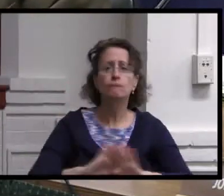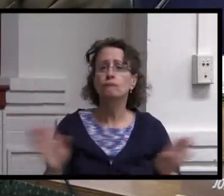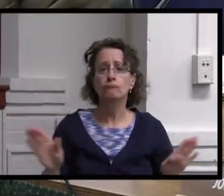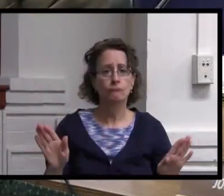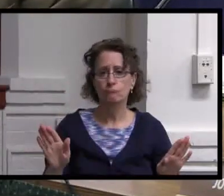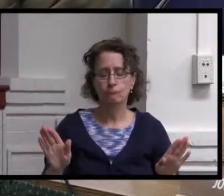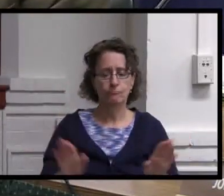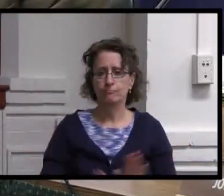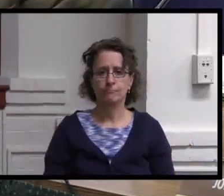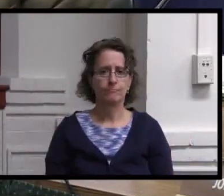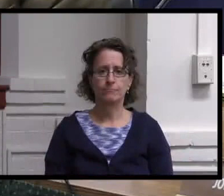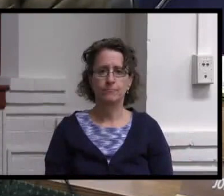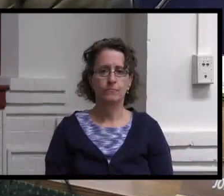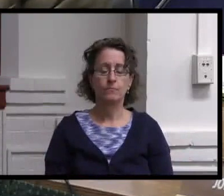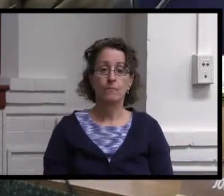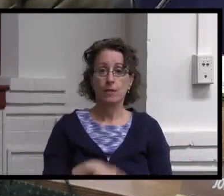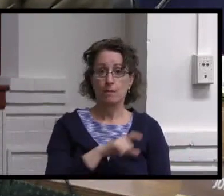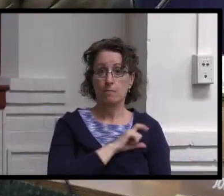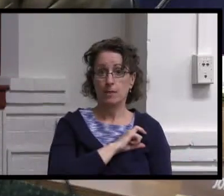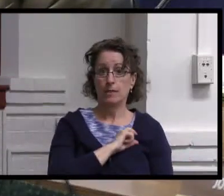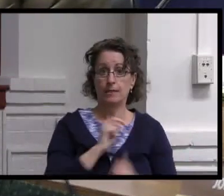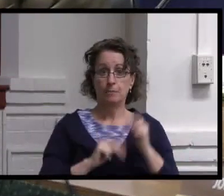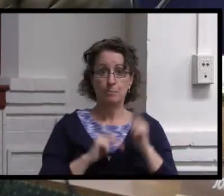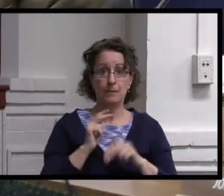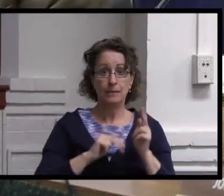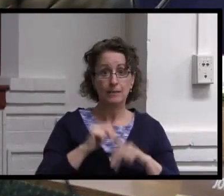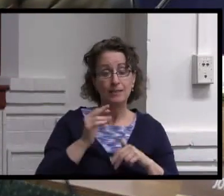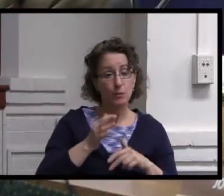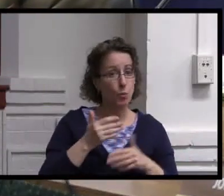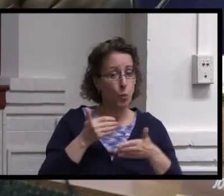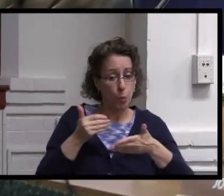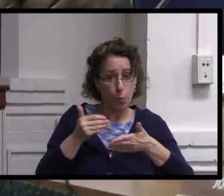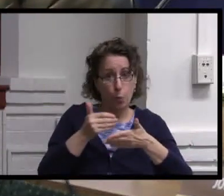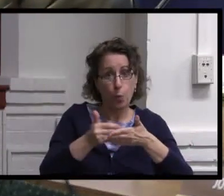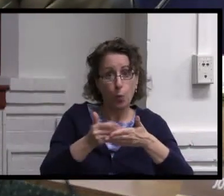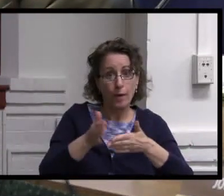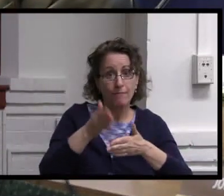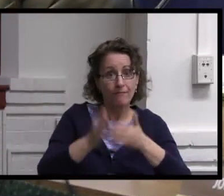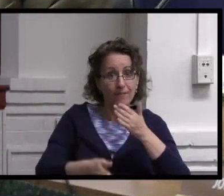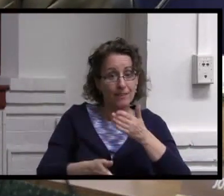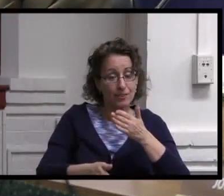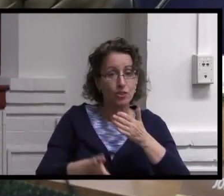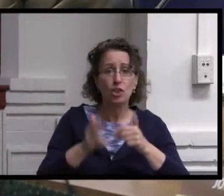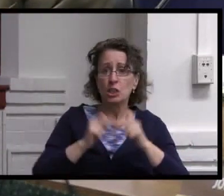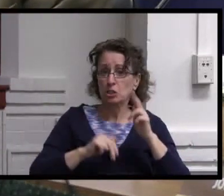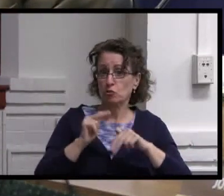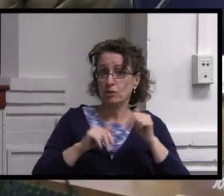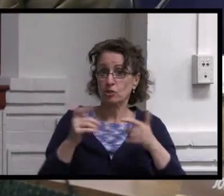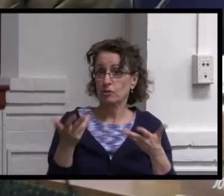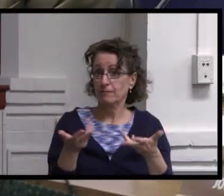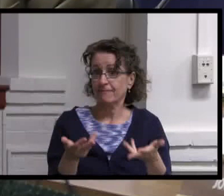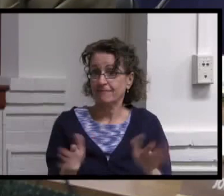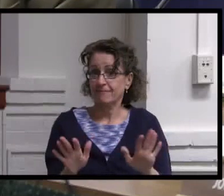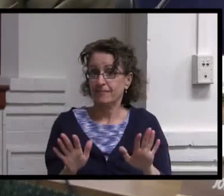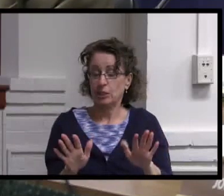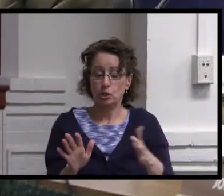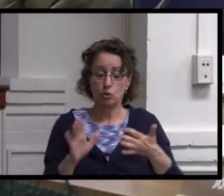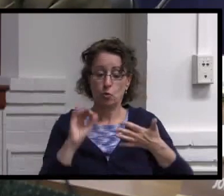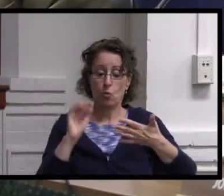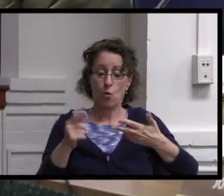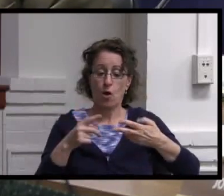board. The police station is getting very nearly finished. We expect construction to be complete by early